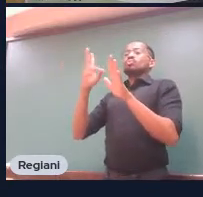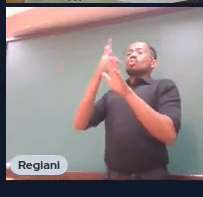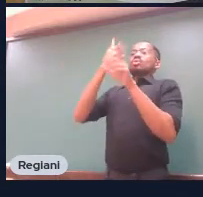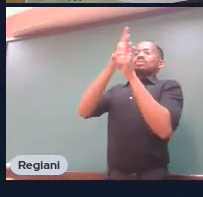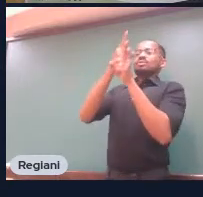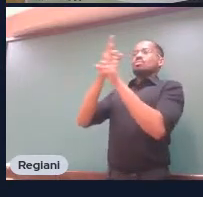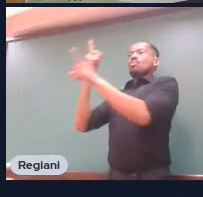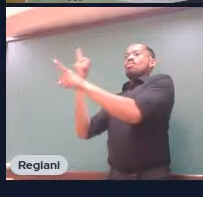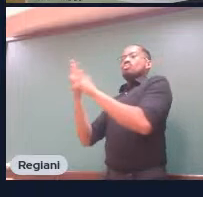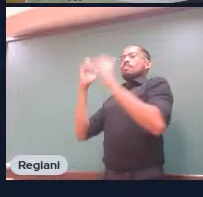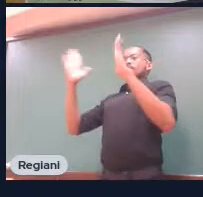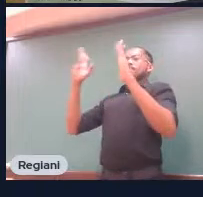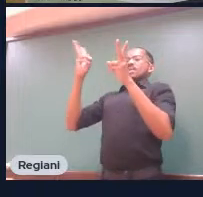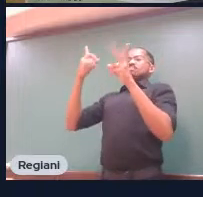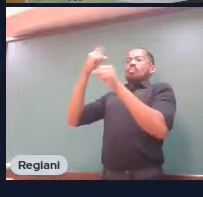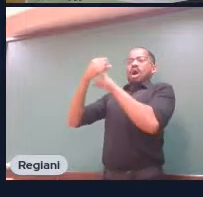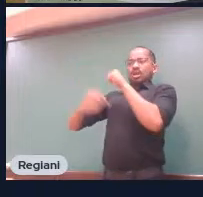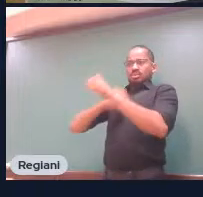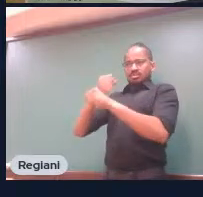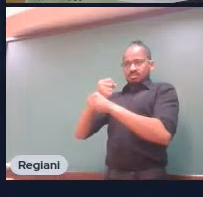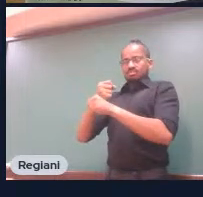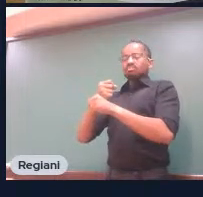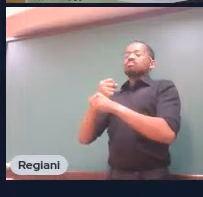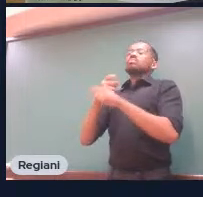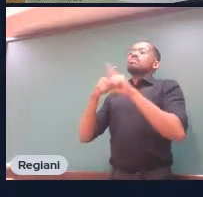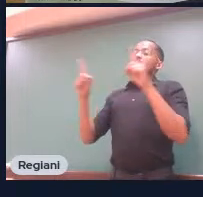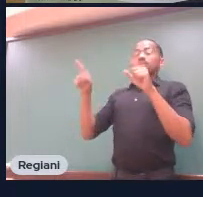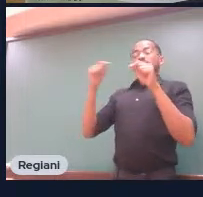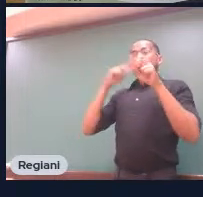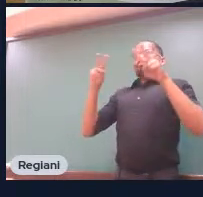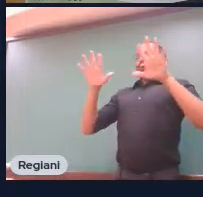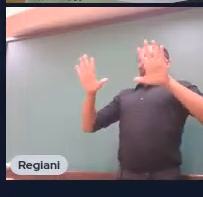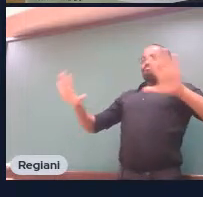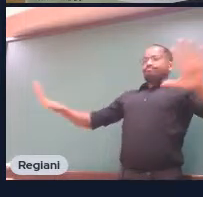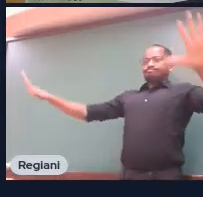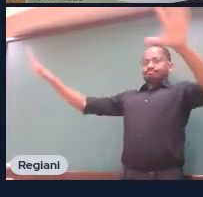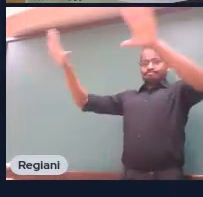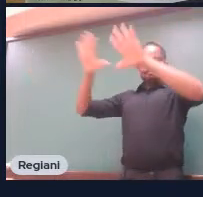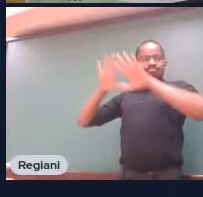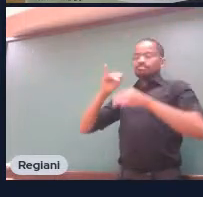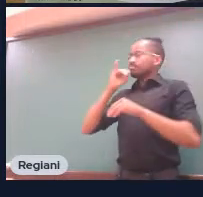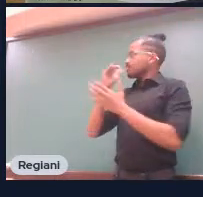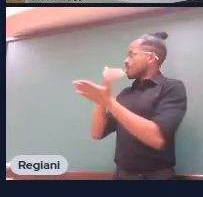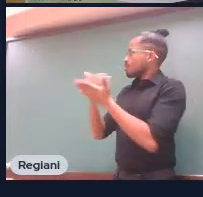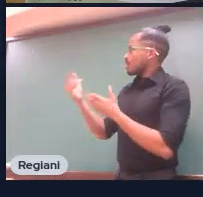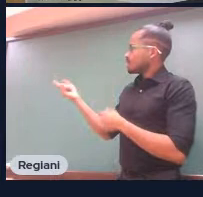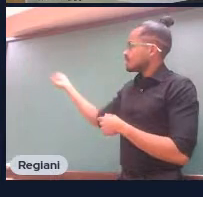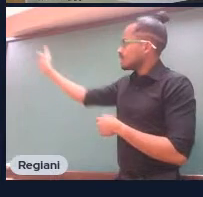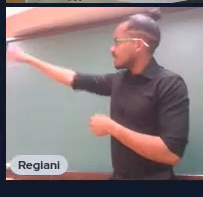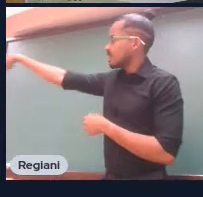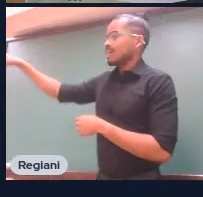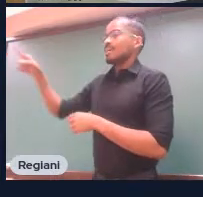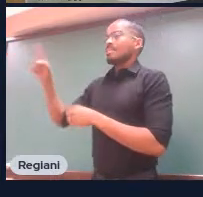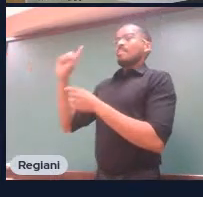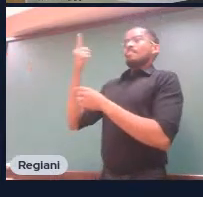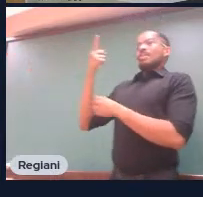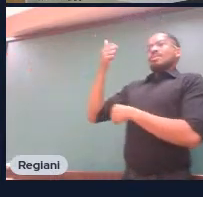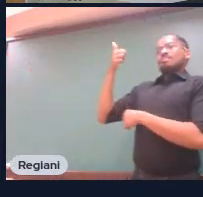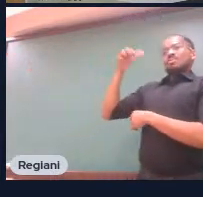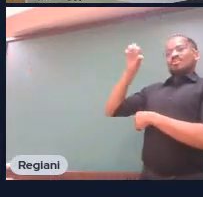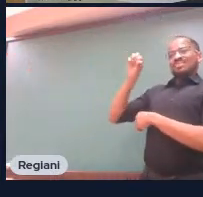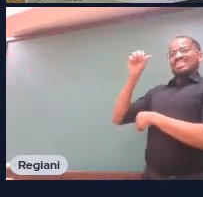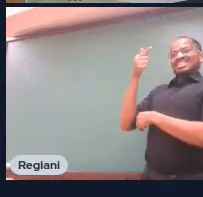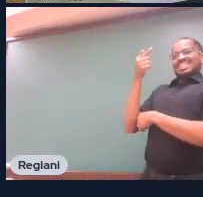are always deceptive, so it's better to look at the real picture. We started there back in 1977 with the